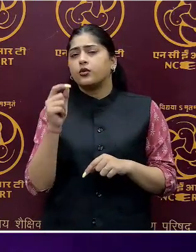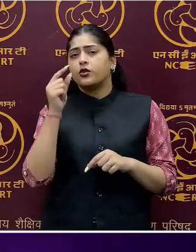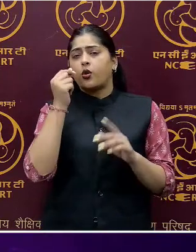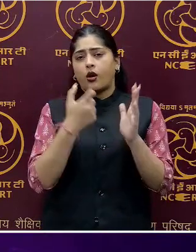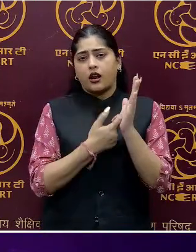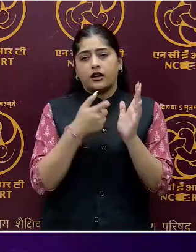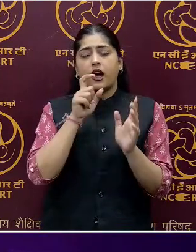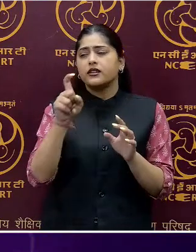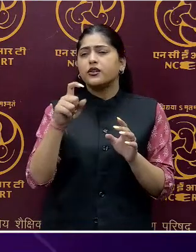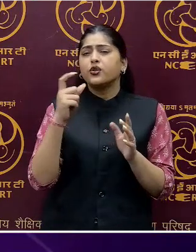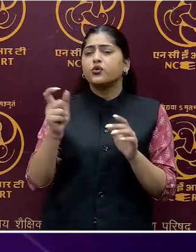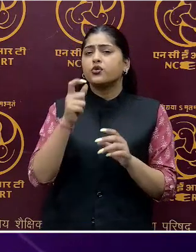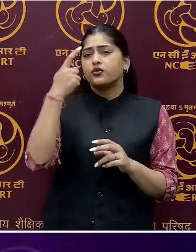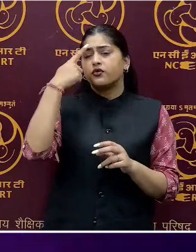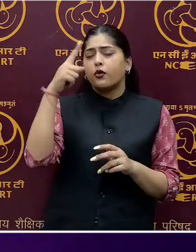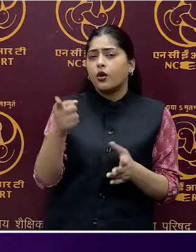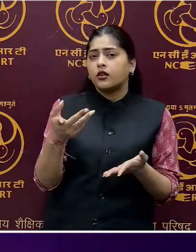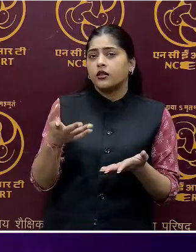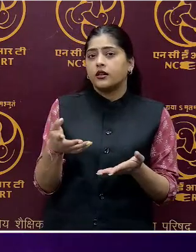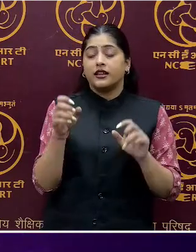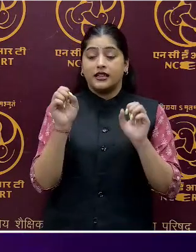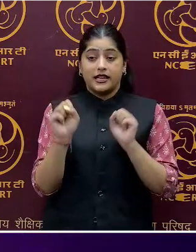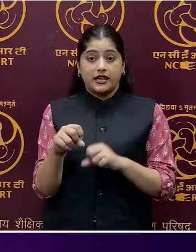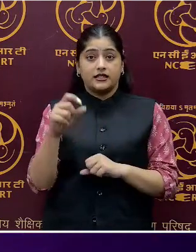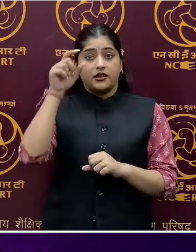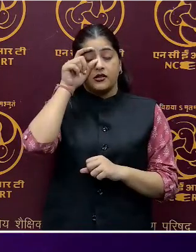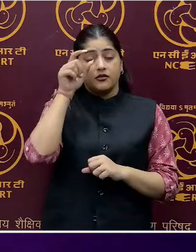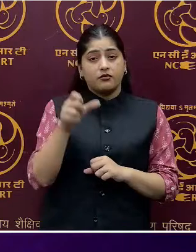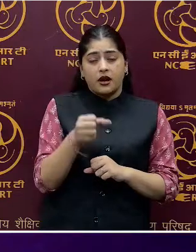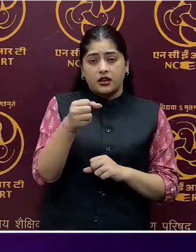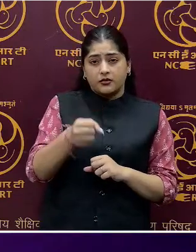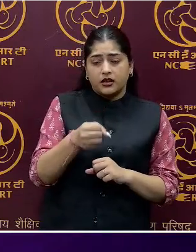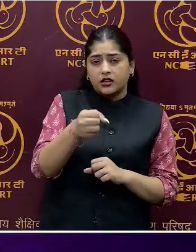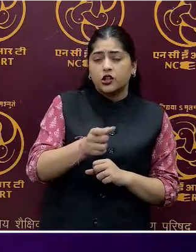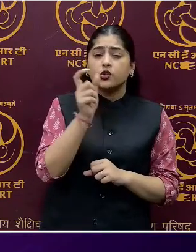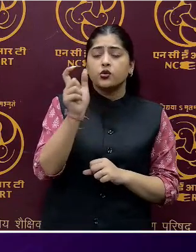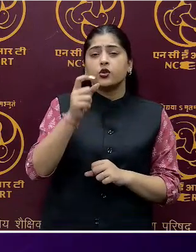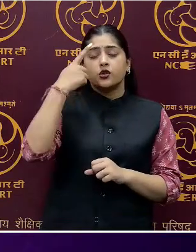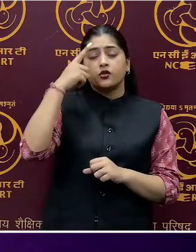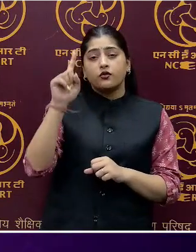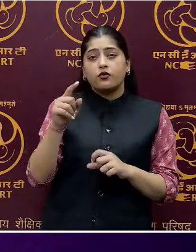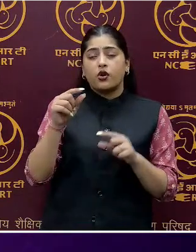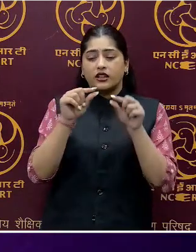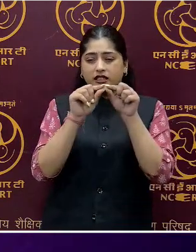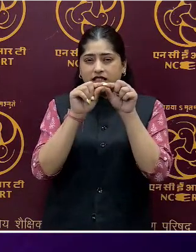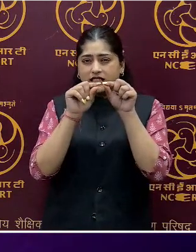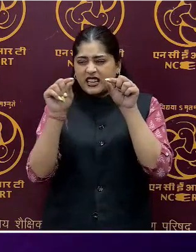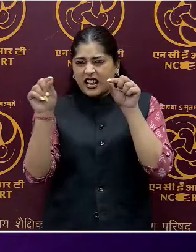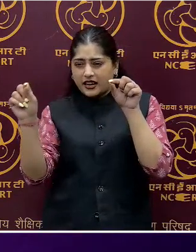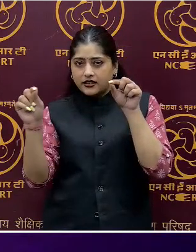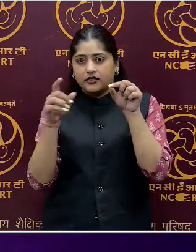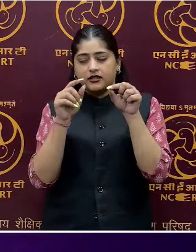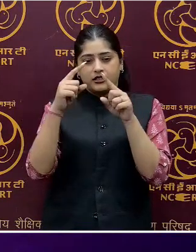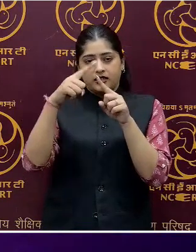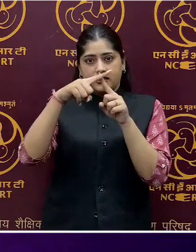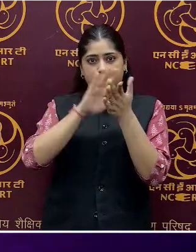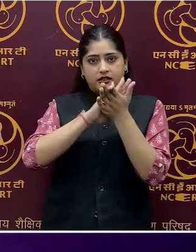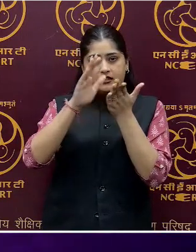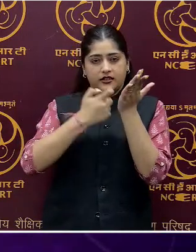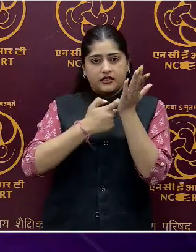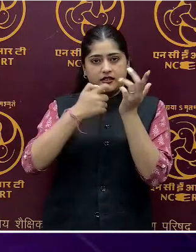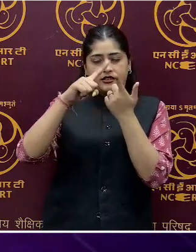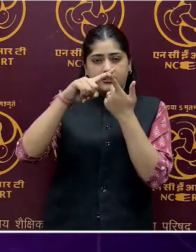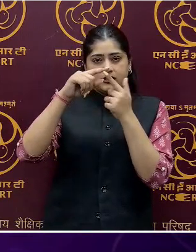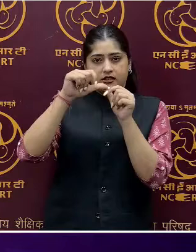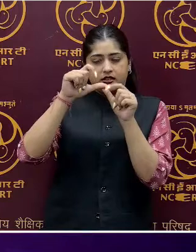Teacher, Mahatma Gandhi used it to spin thread. The teacher takes out handkerchiefs and show it to the children. This is